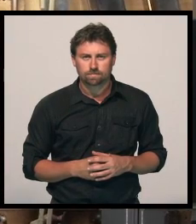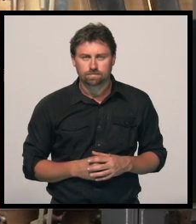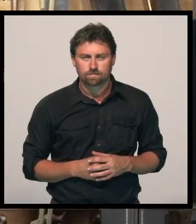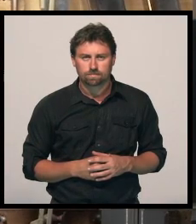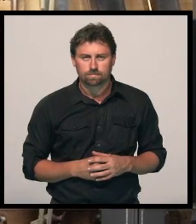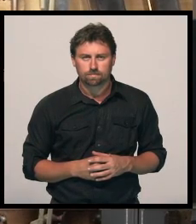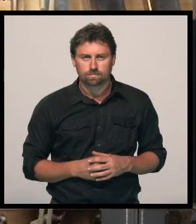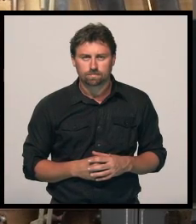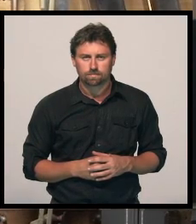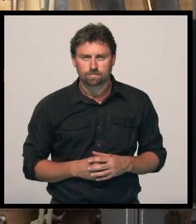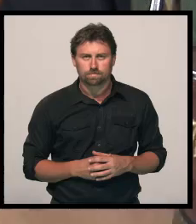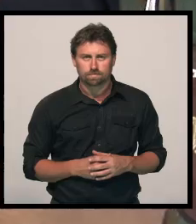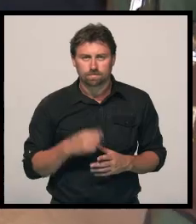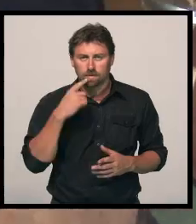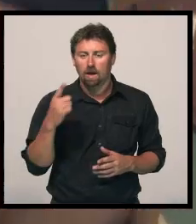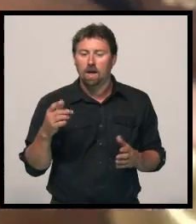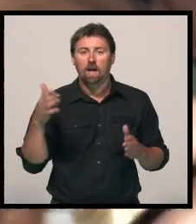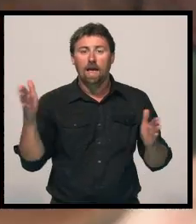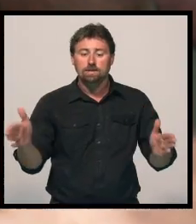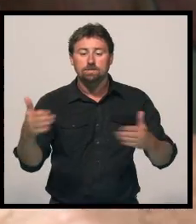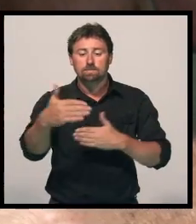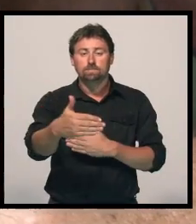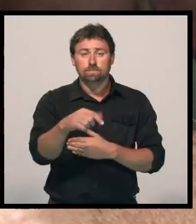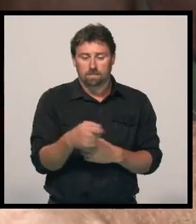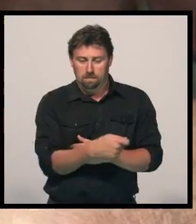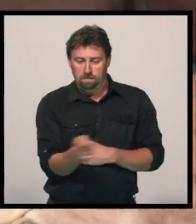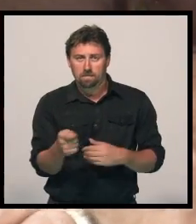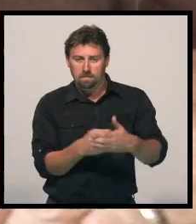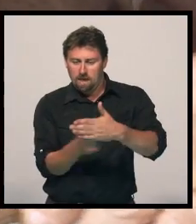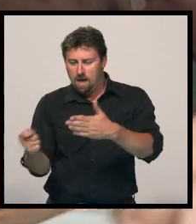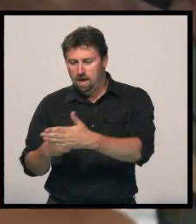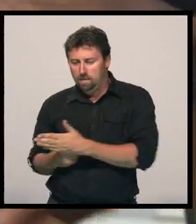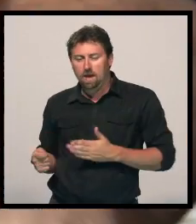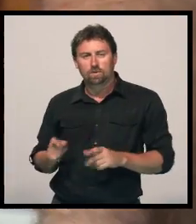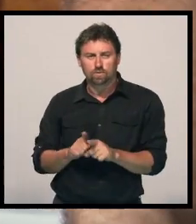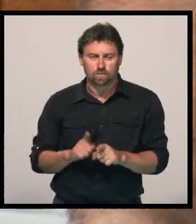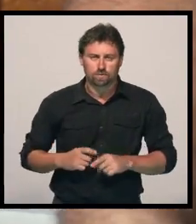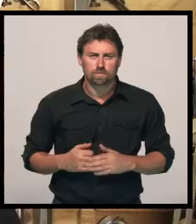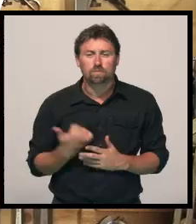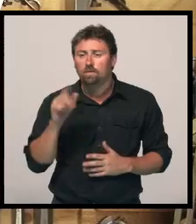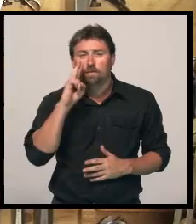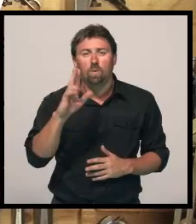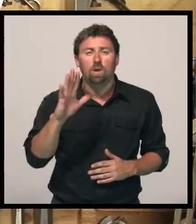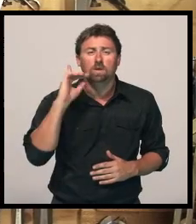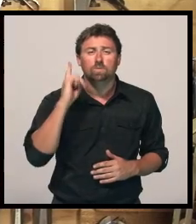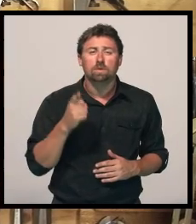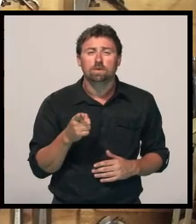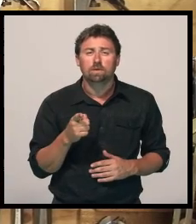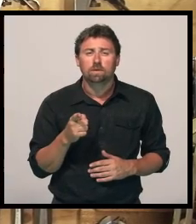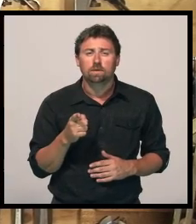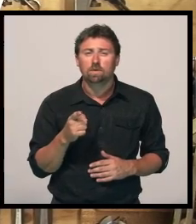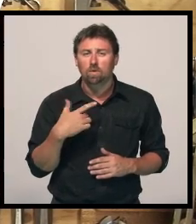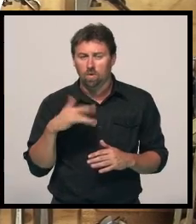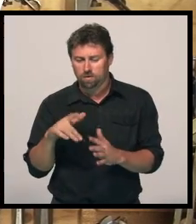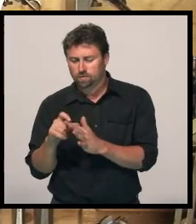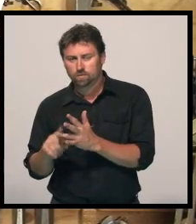on the inside of the two ends. And if you were watching last week, what we did before we actually